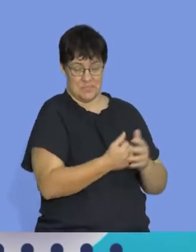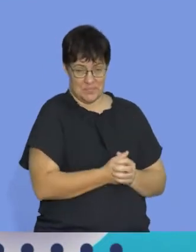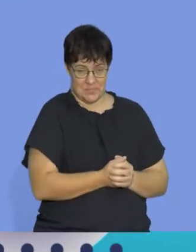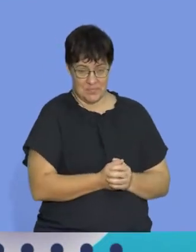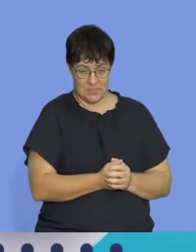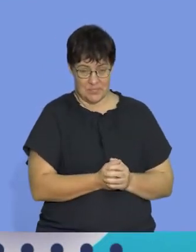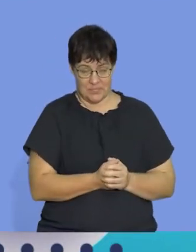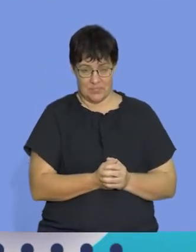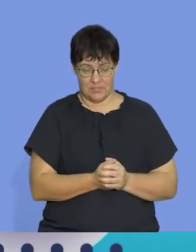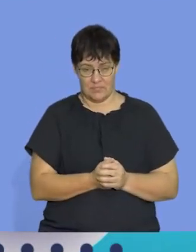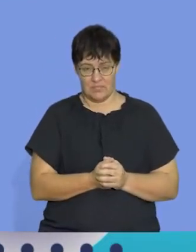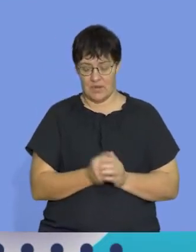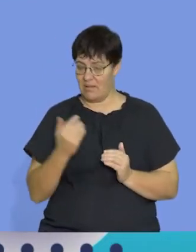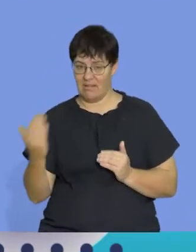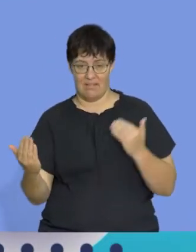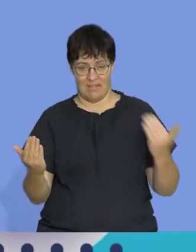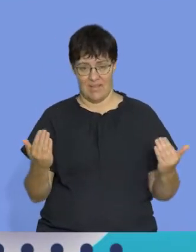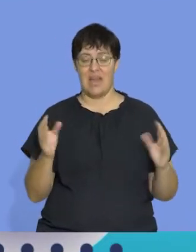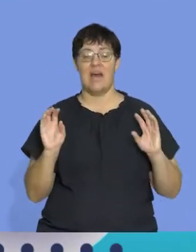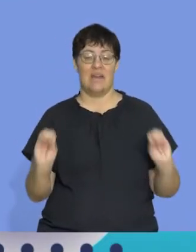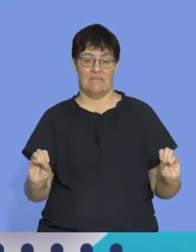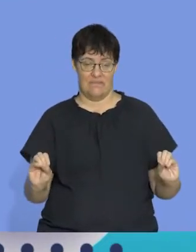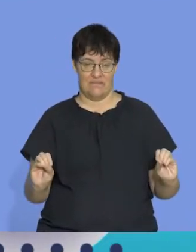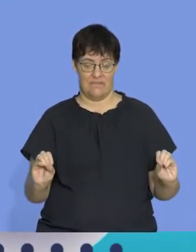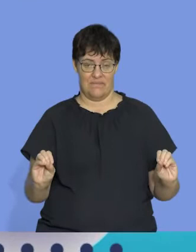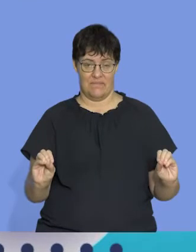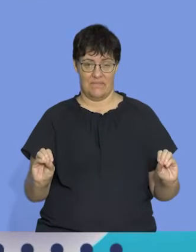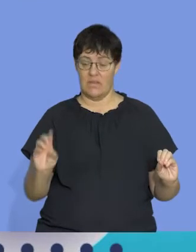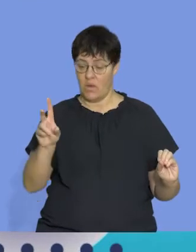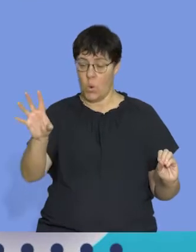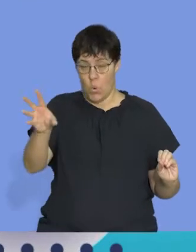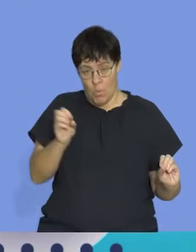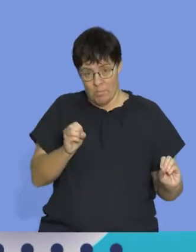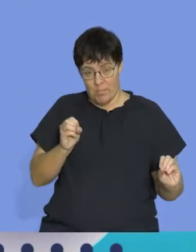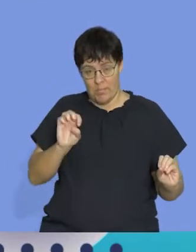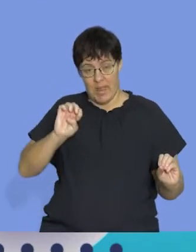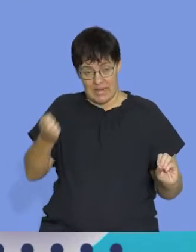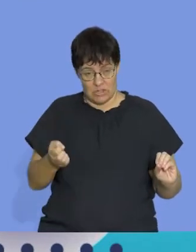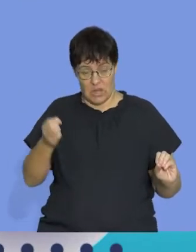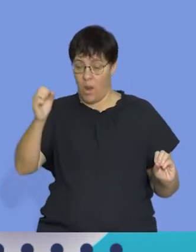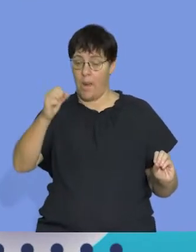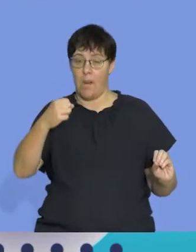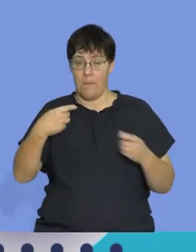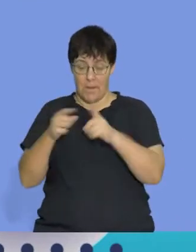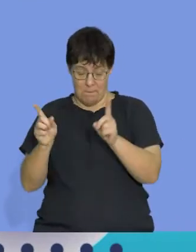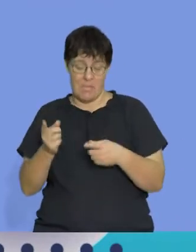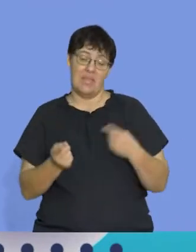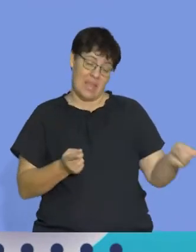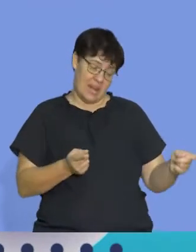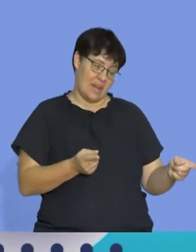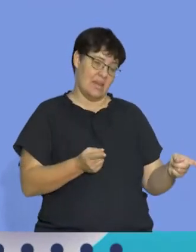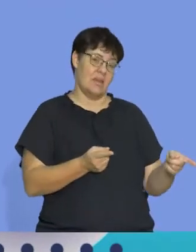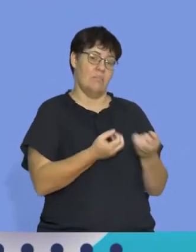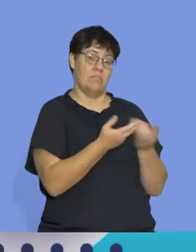So there's two sides to it. Actually, there is energy absorption for bond breaking and energy release for